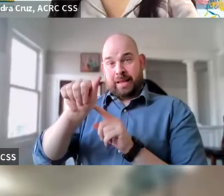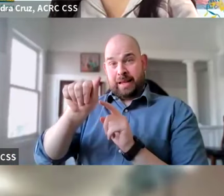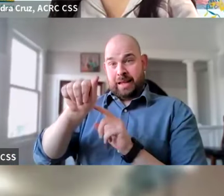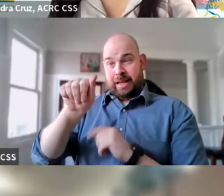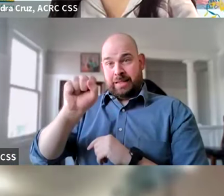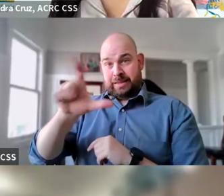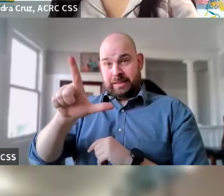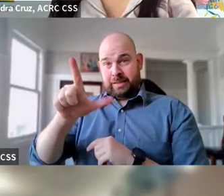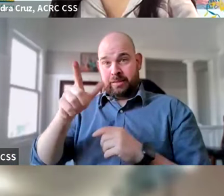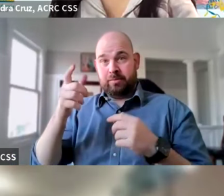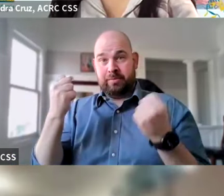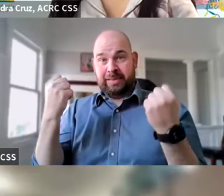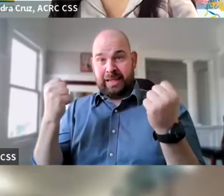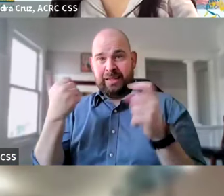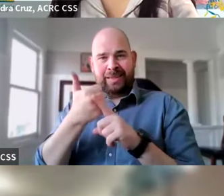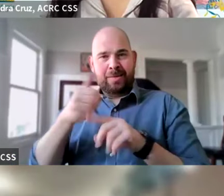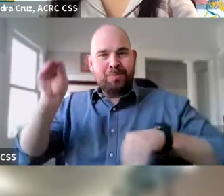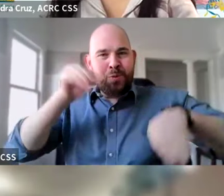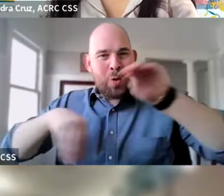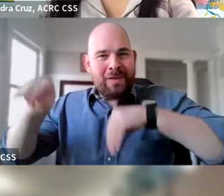easily recognized.